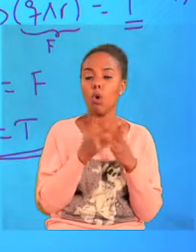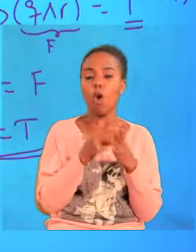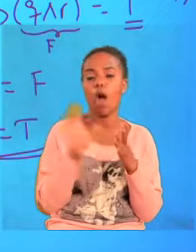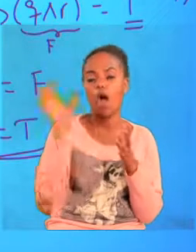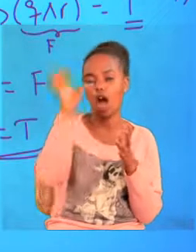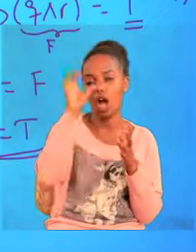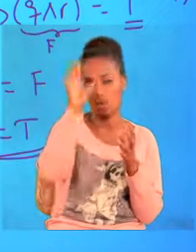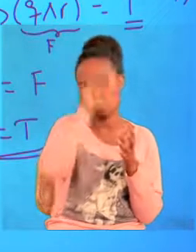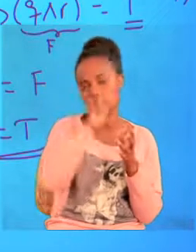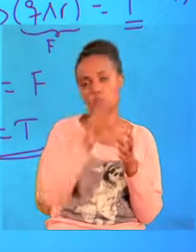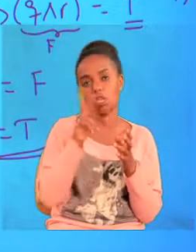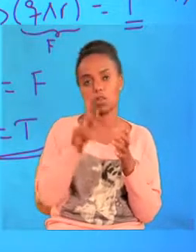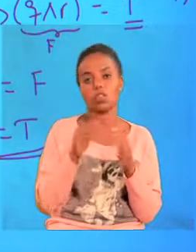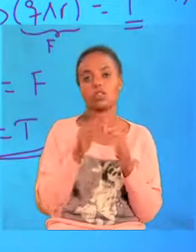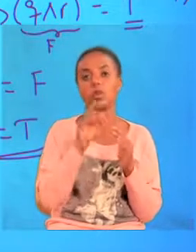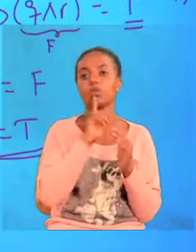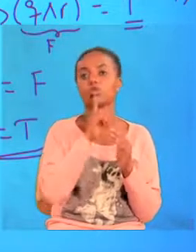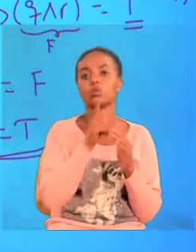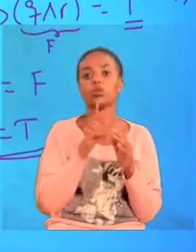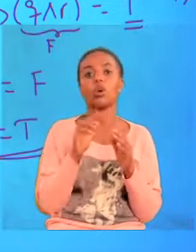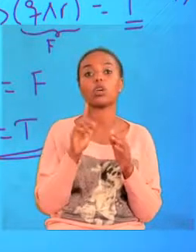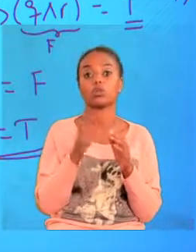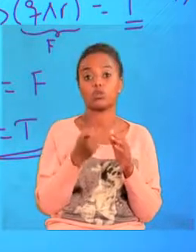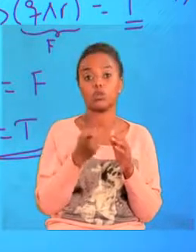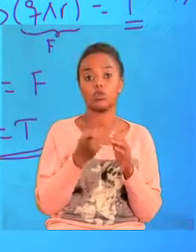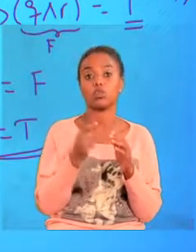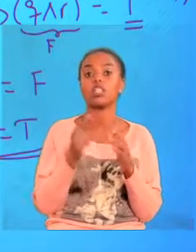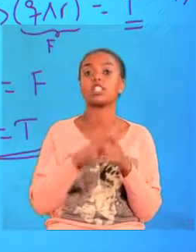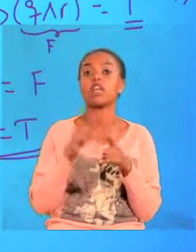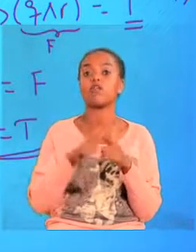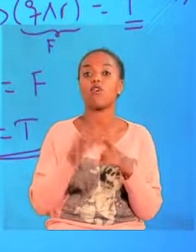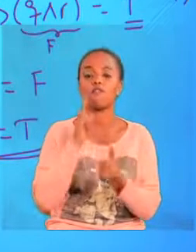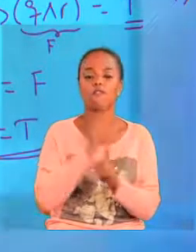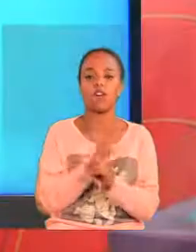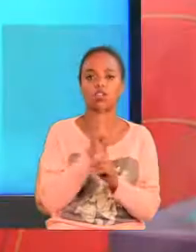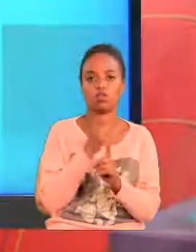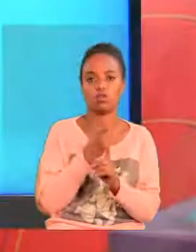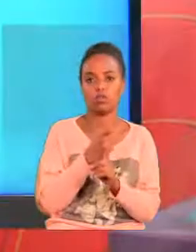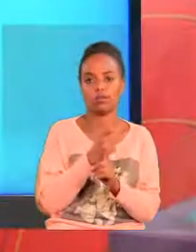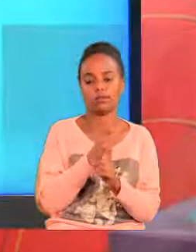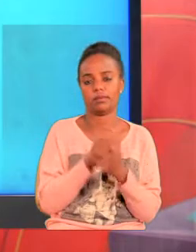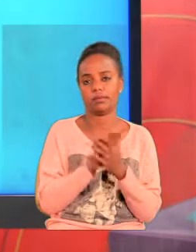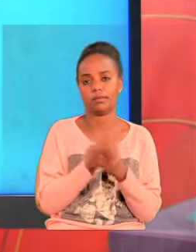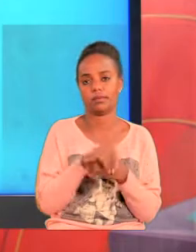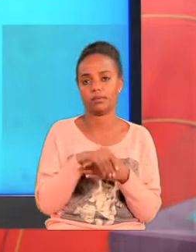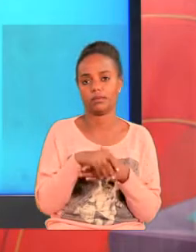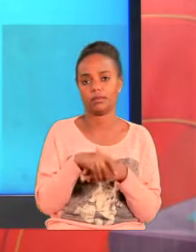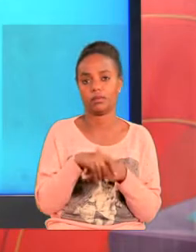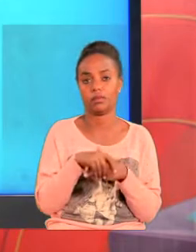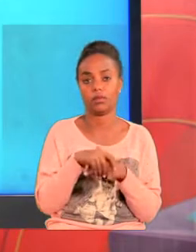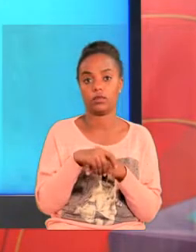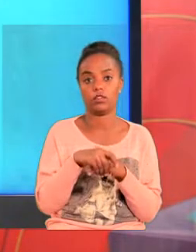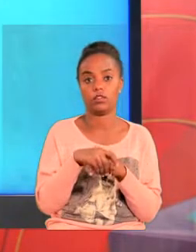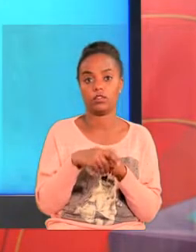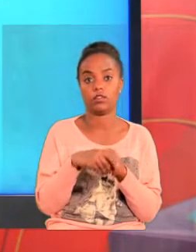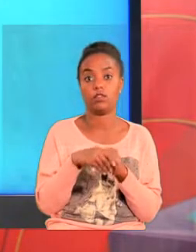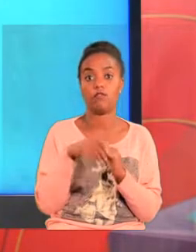true. Therefore, this statement is it is valid. It is valid. It is.